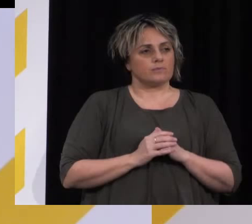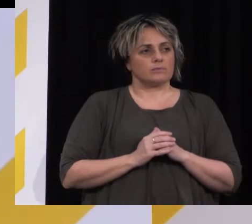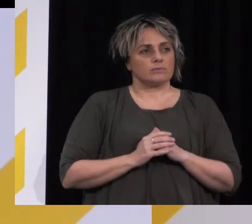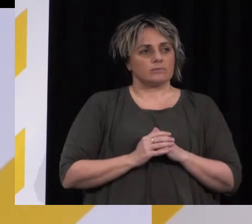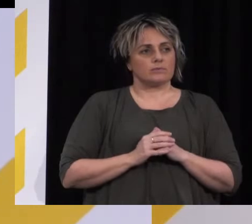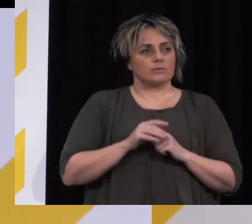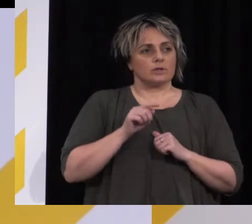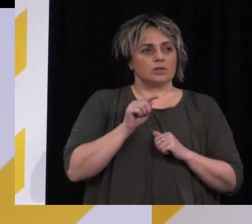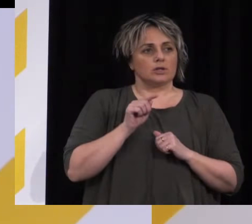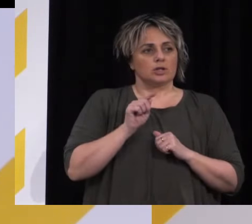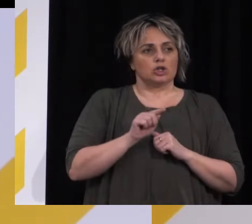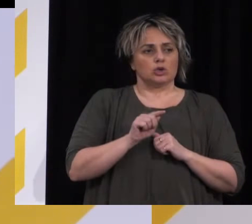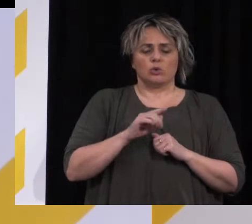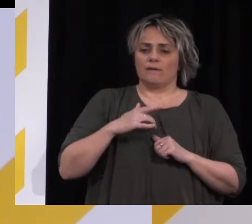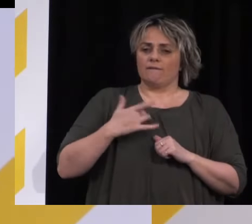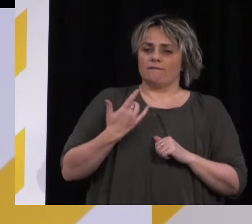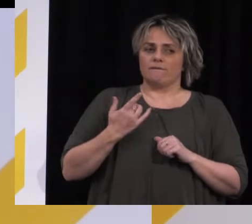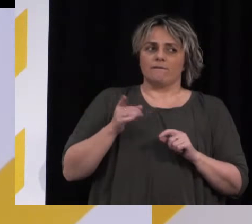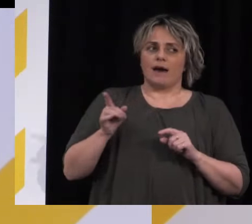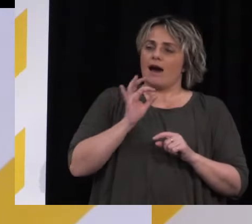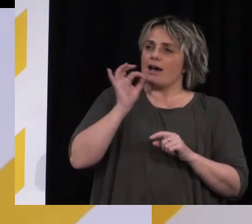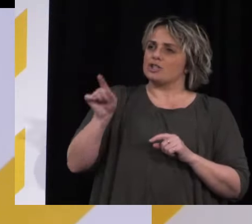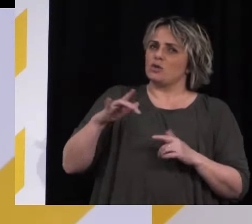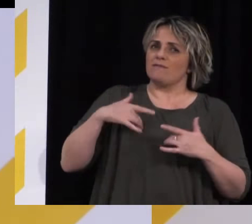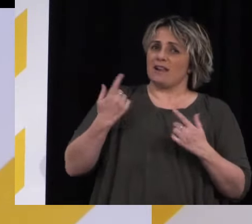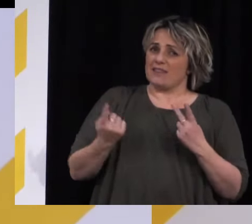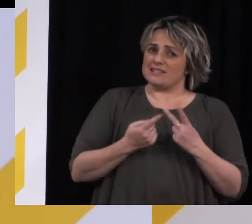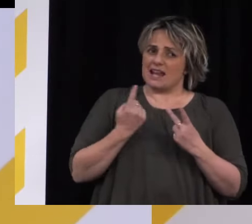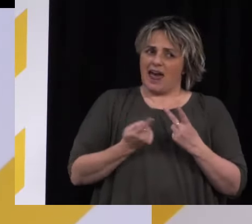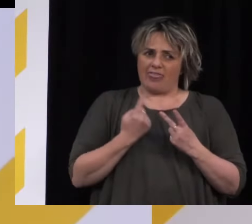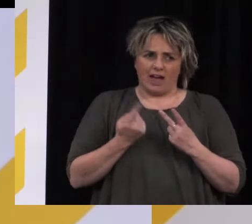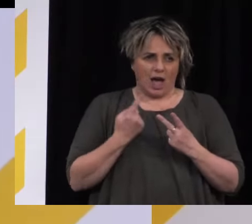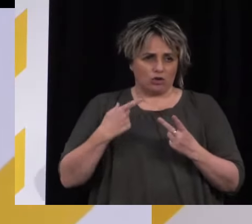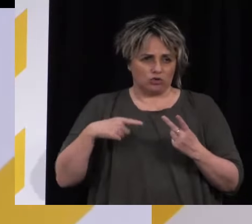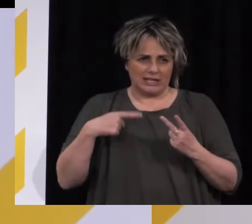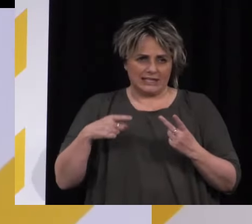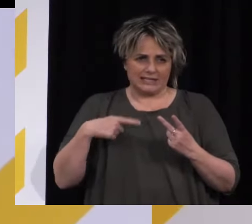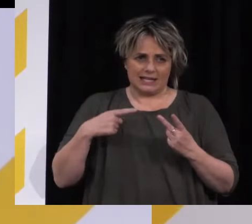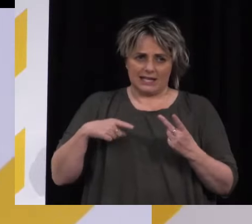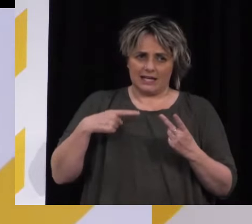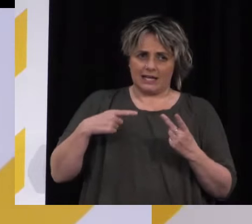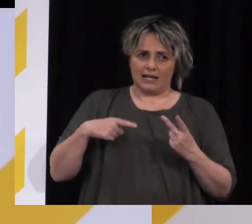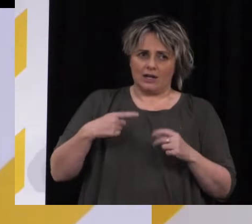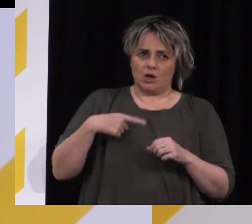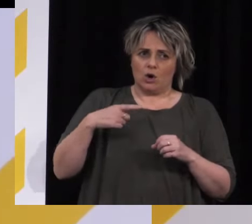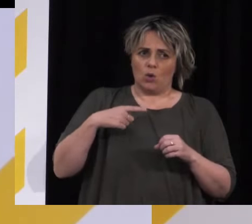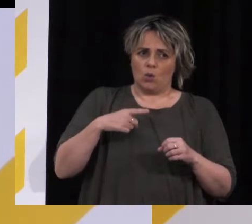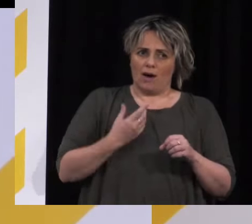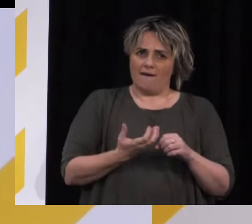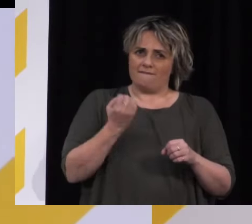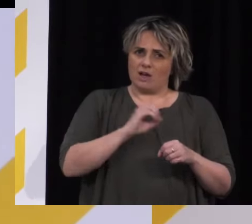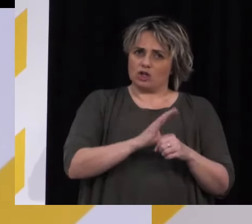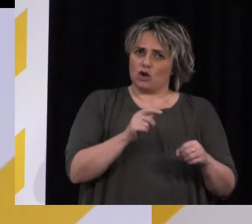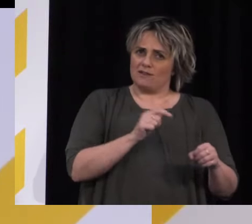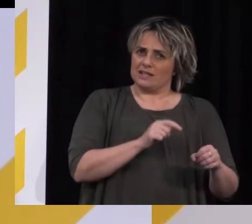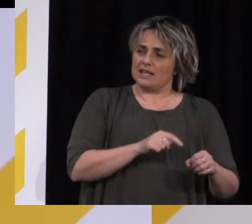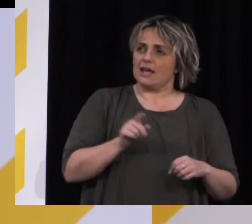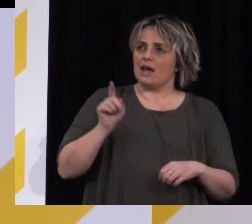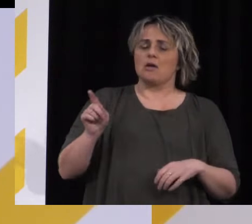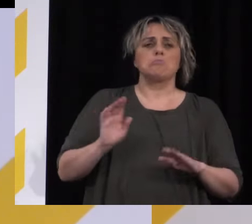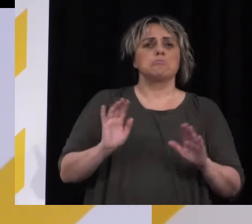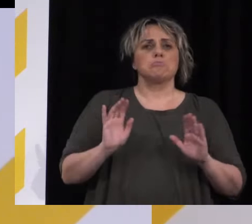another reason behind this? No, I don't get that feeling. There's been a fairly consistent approach